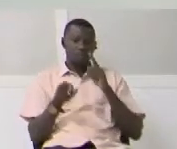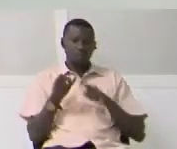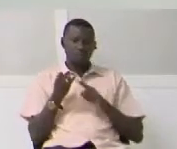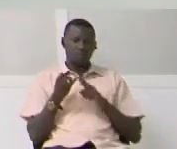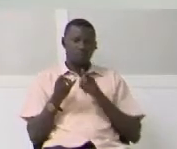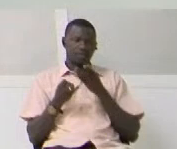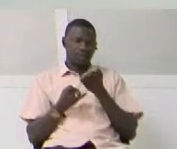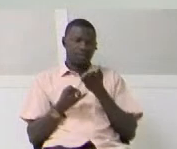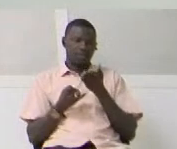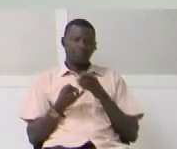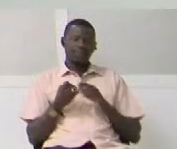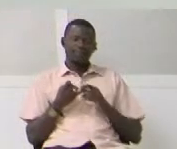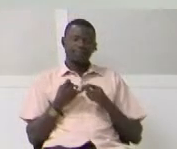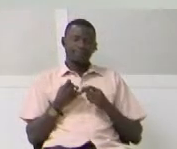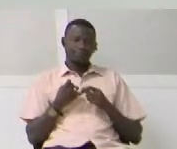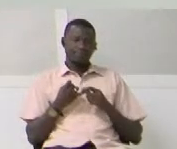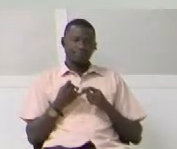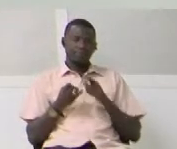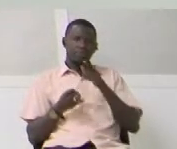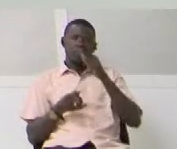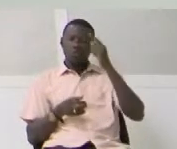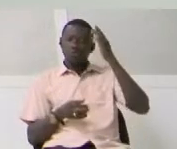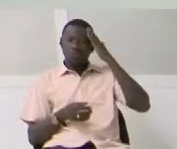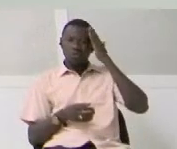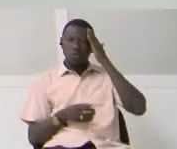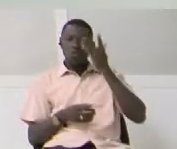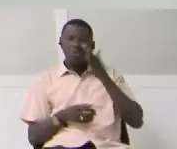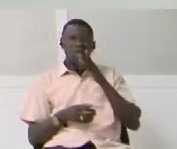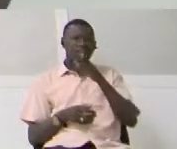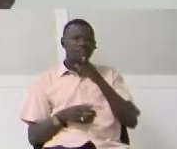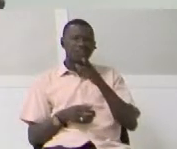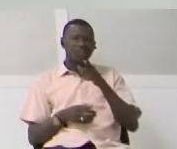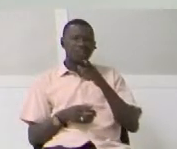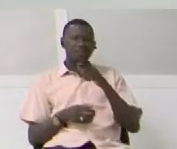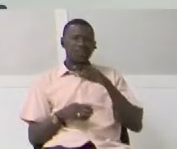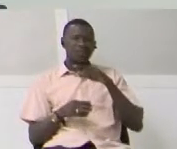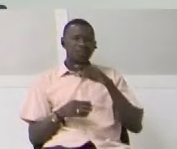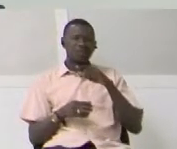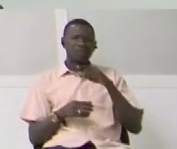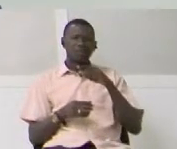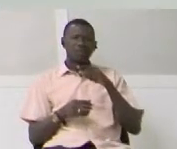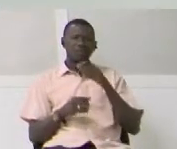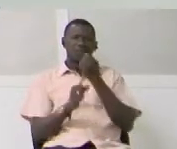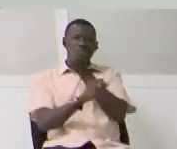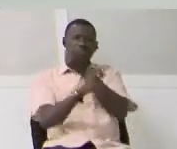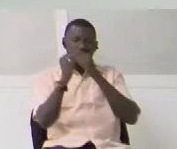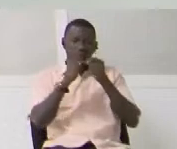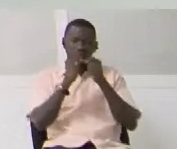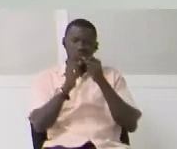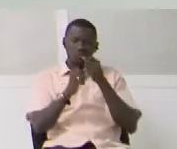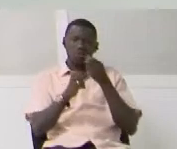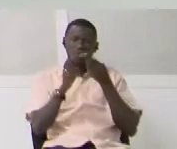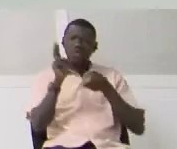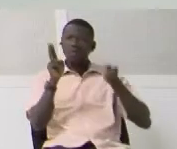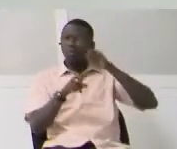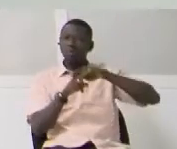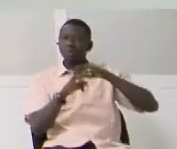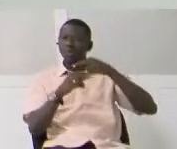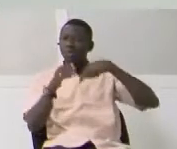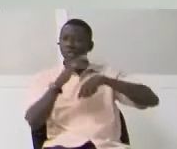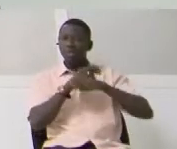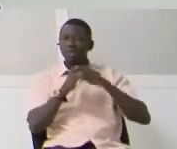Do you know whether this matter was in fact reported in the international press